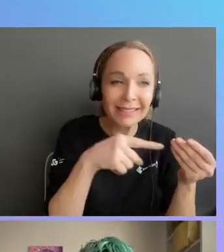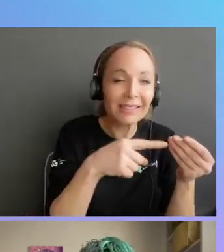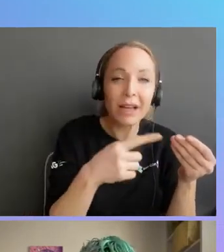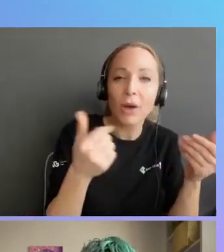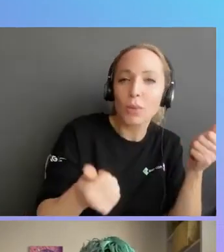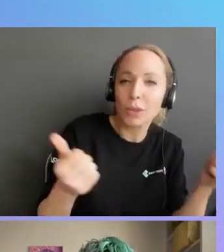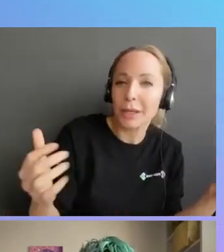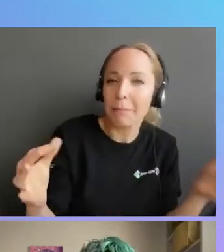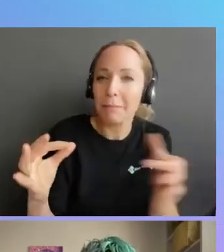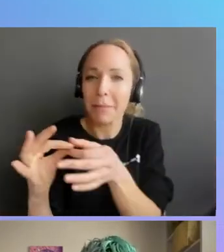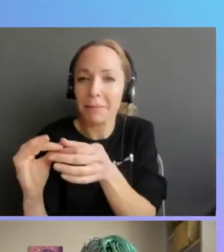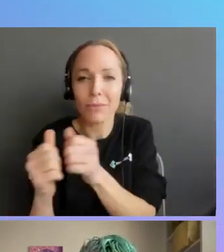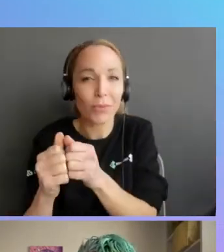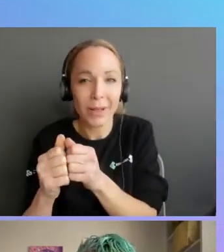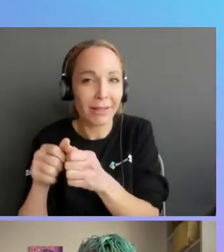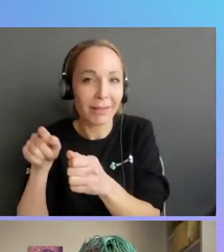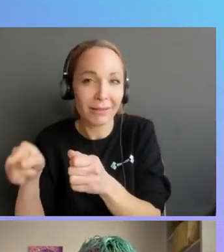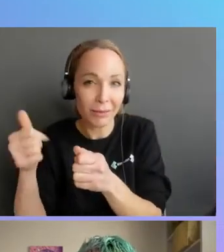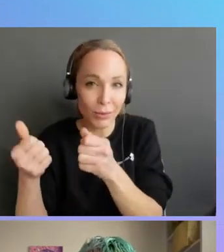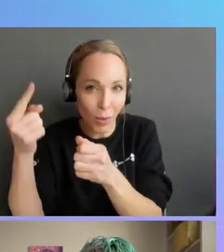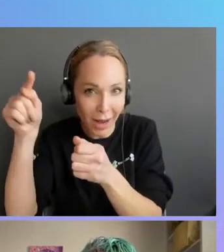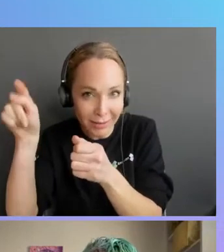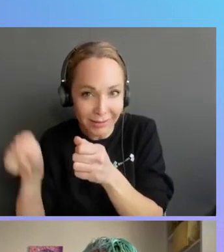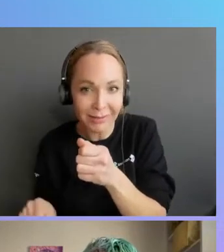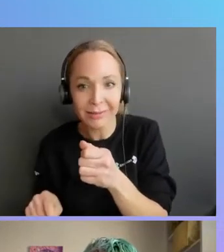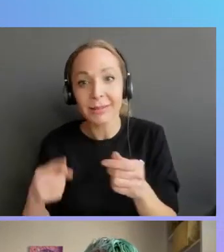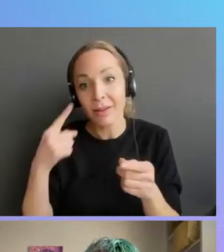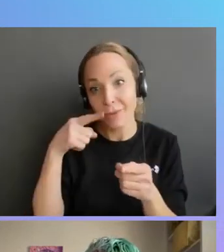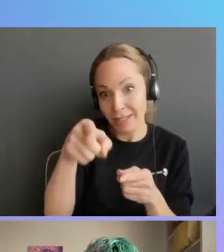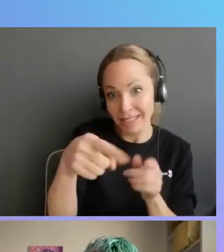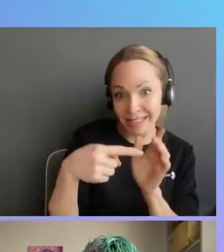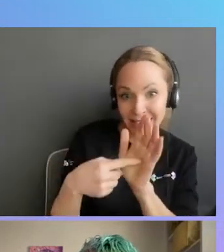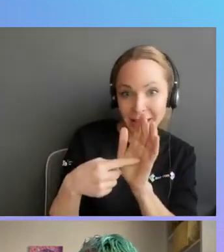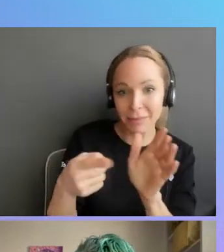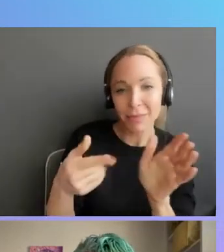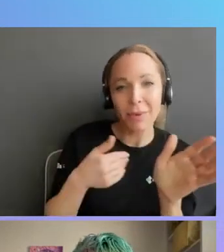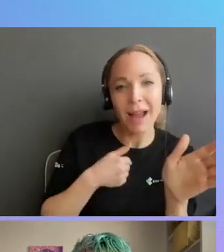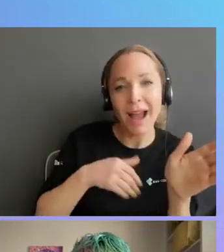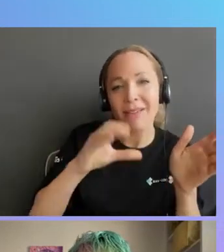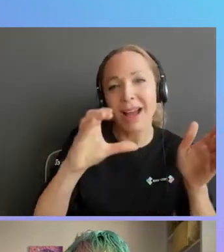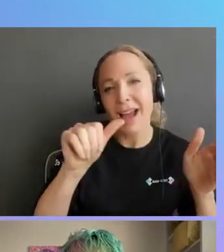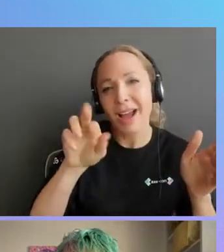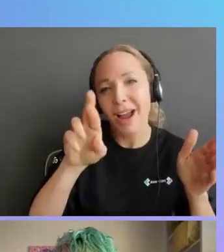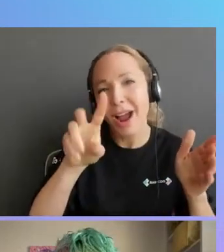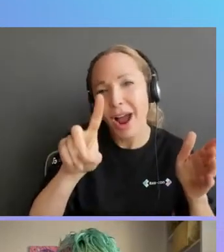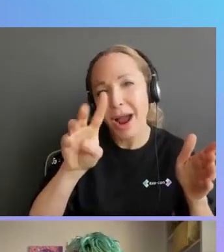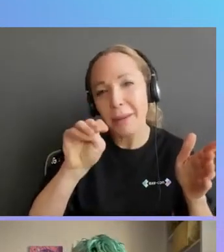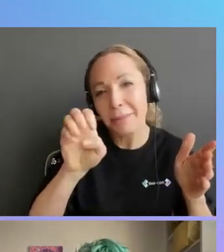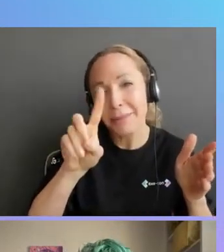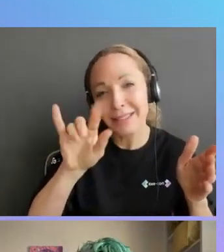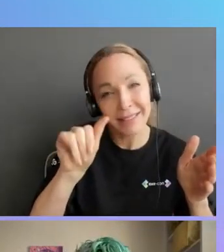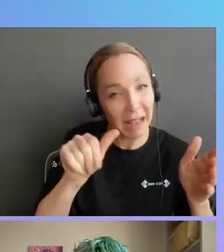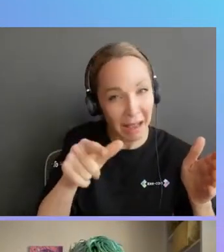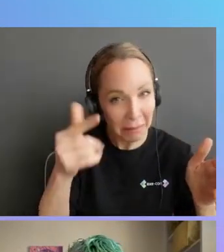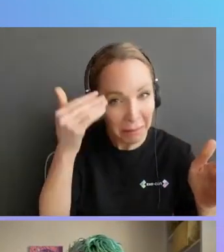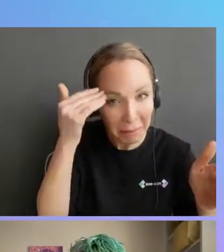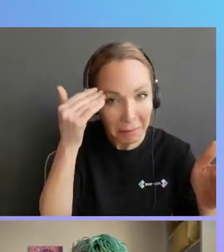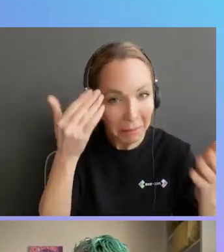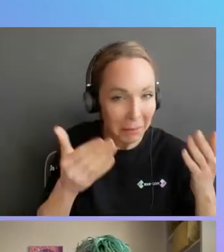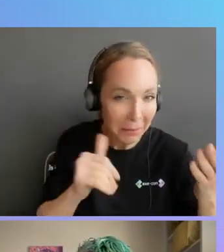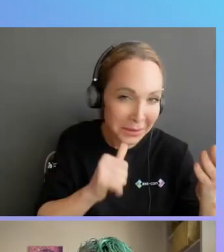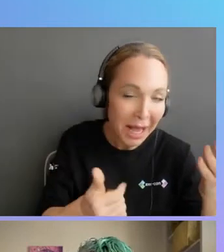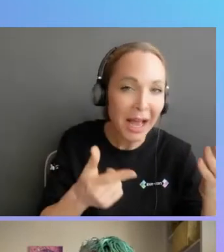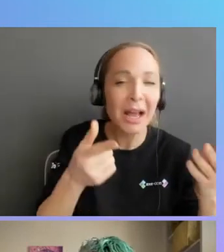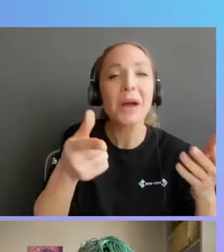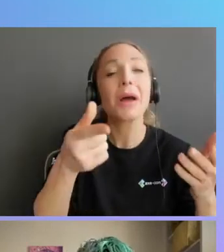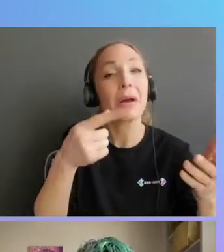card media component from the MUI library, which the card media component, if you're not familiar, you're able to use a few different variants. And in this